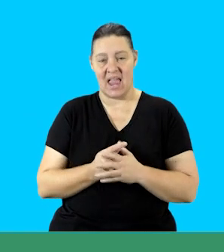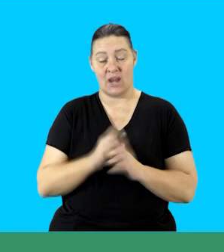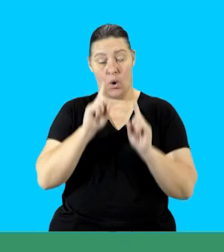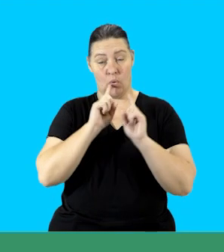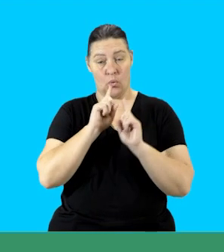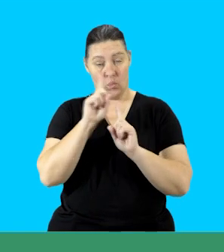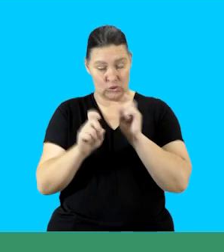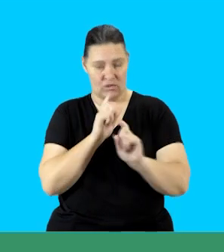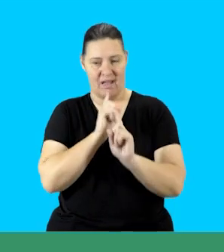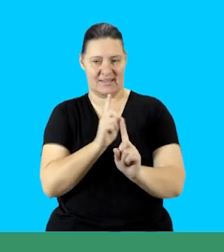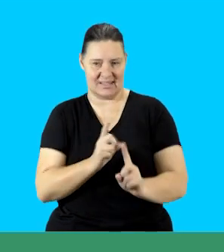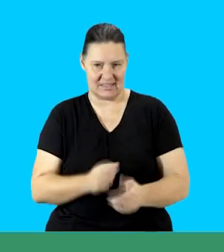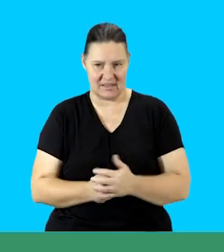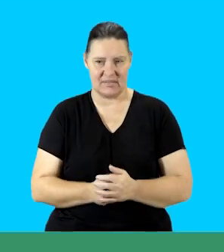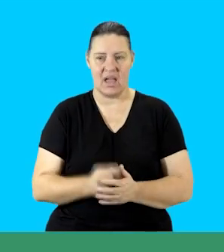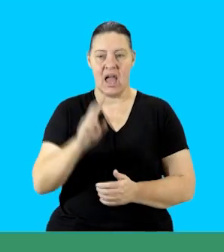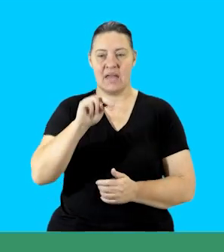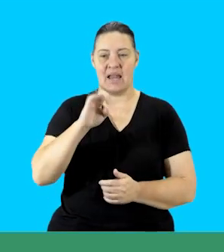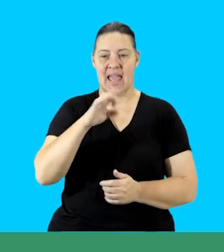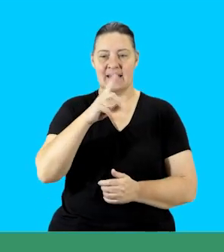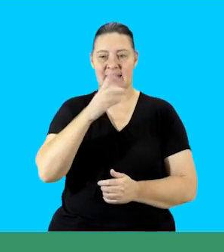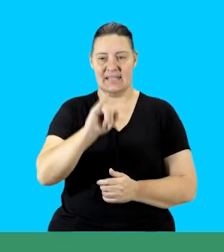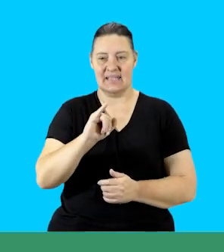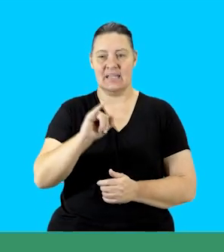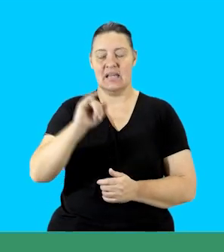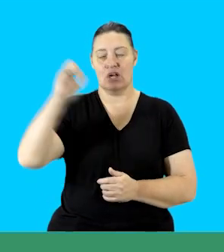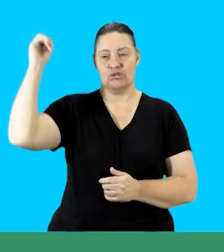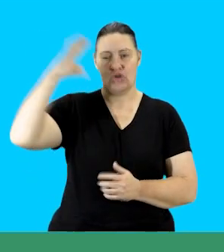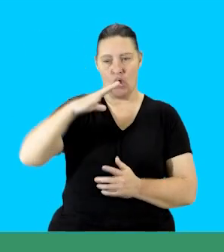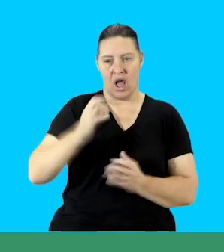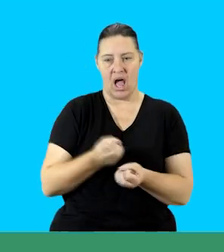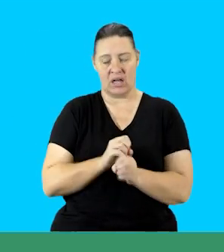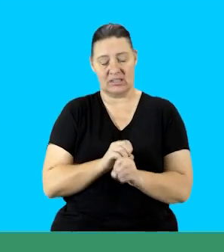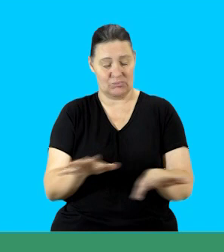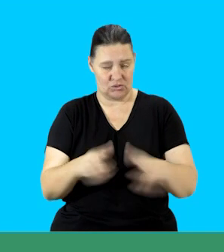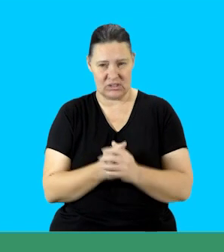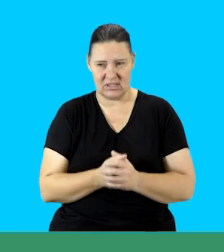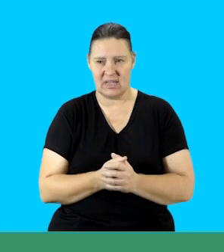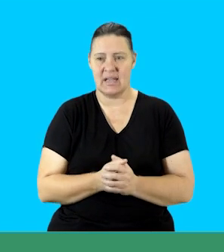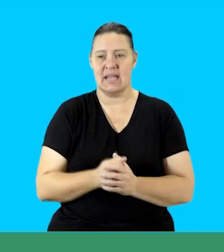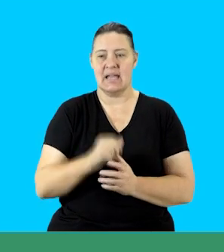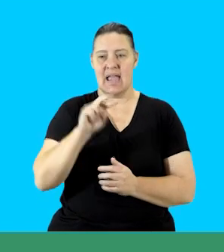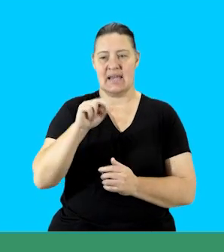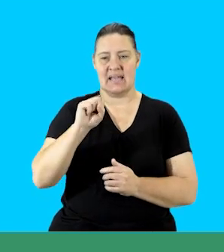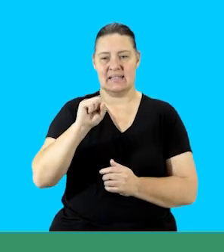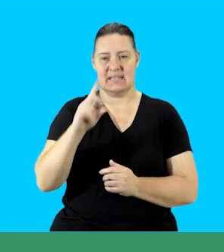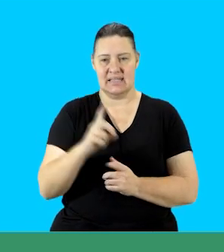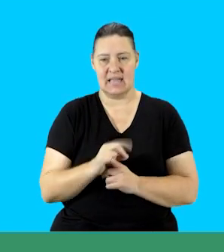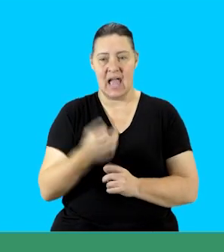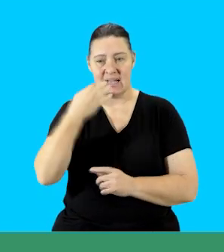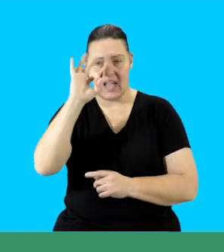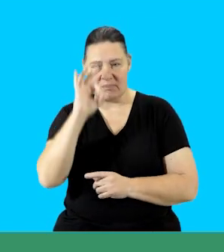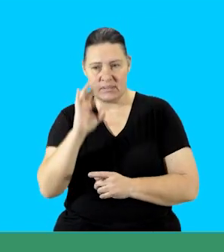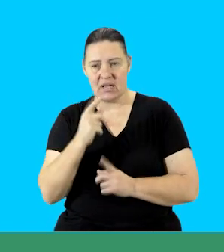questions that follow. Naledi Solar Distributors, NSD. The government has increased the corporate tax